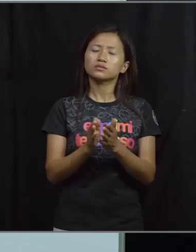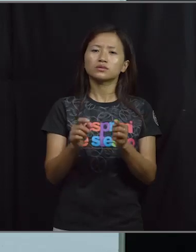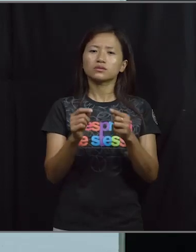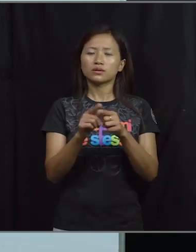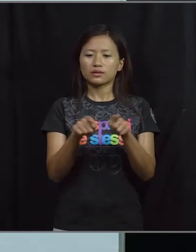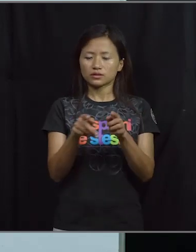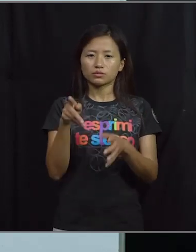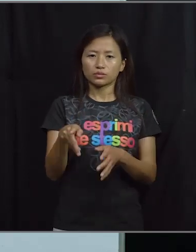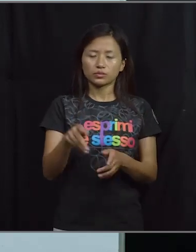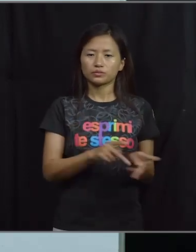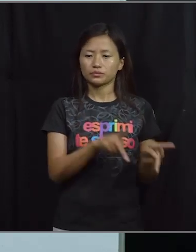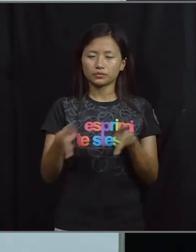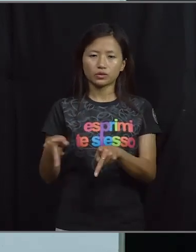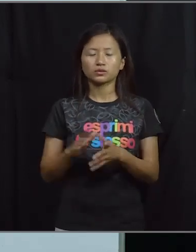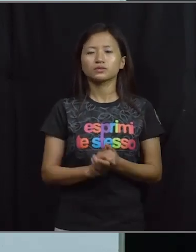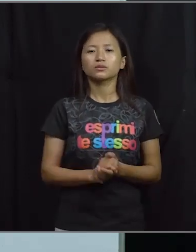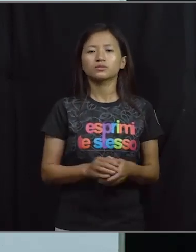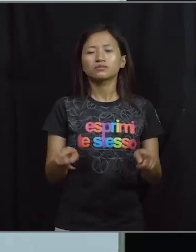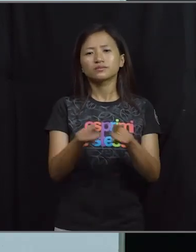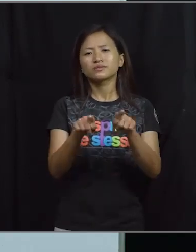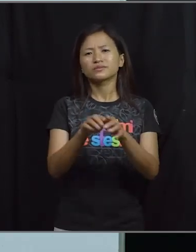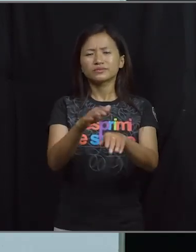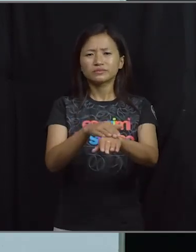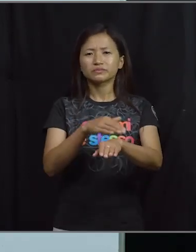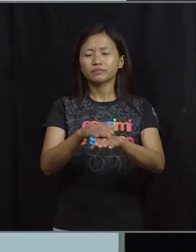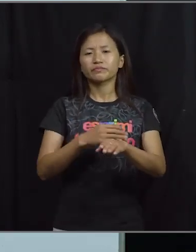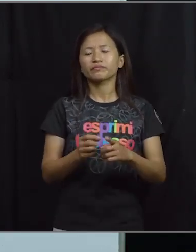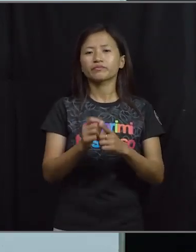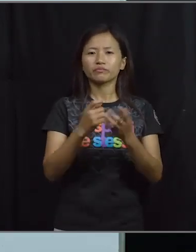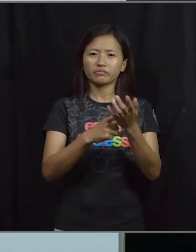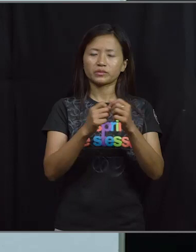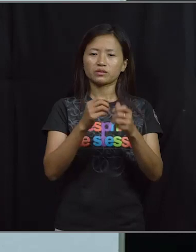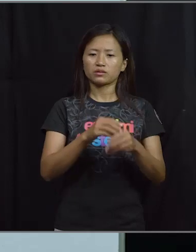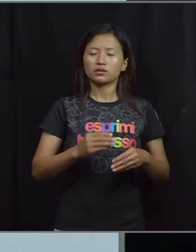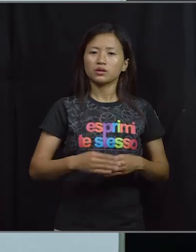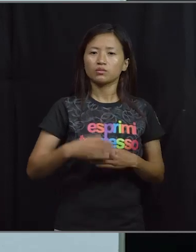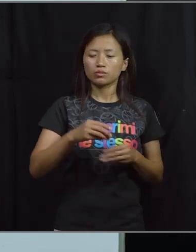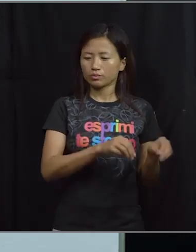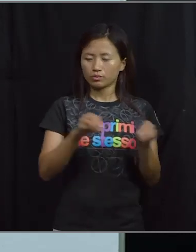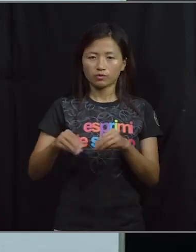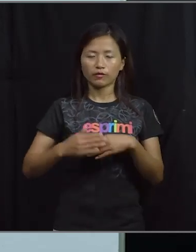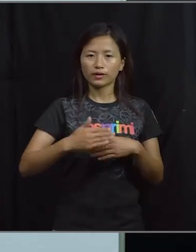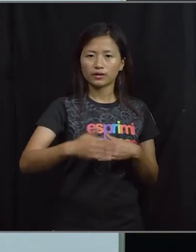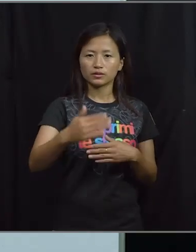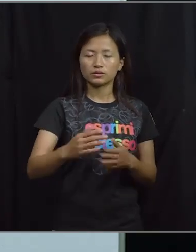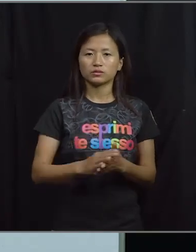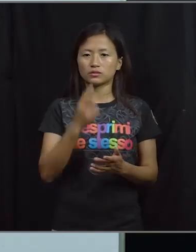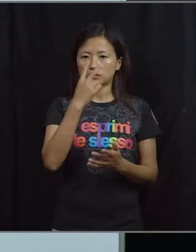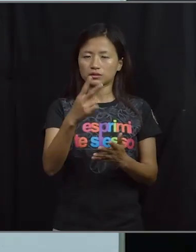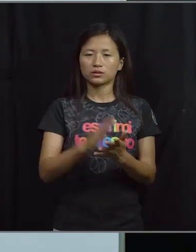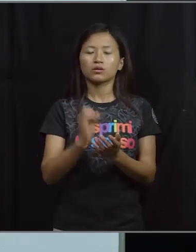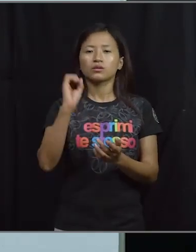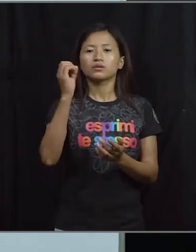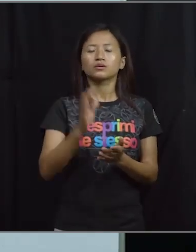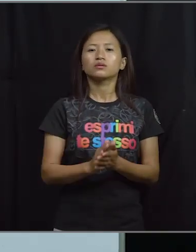These entrepreneurs do not like slow progress. They are always moving ahead of others and wants to seek